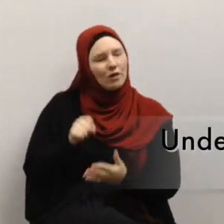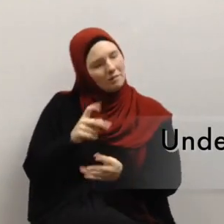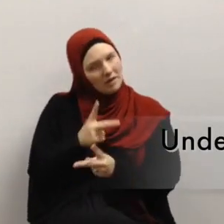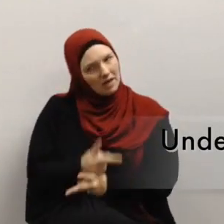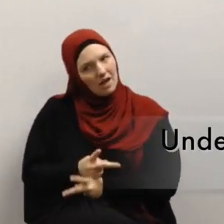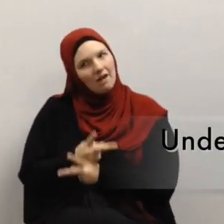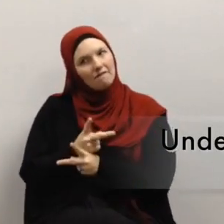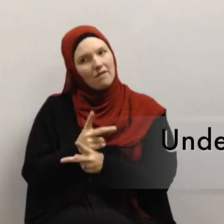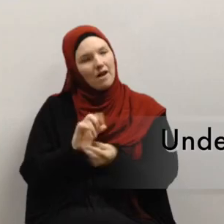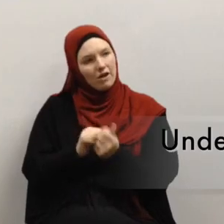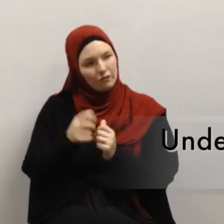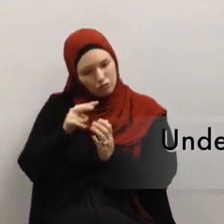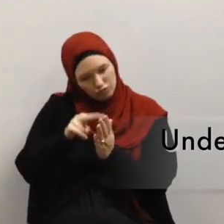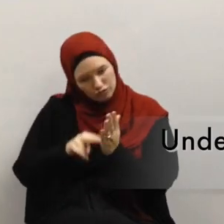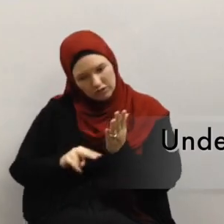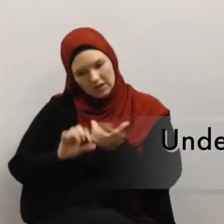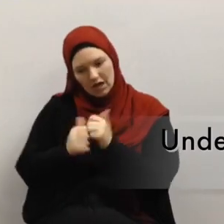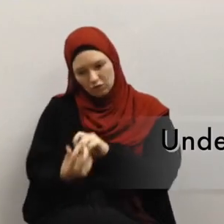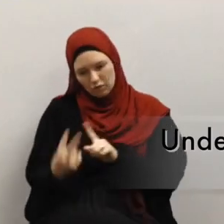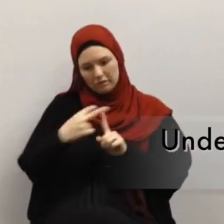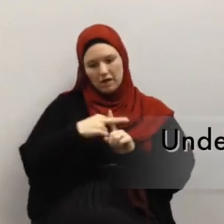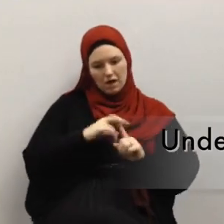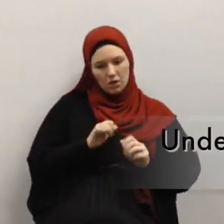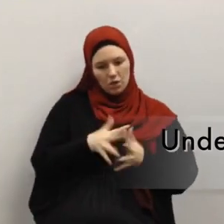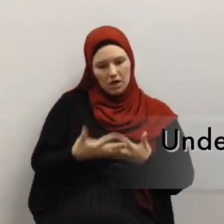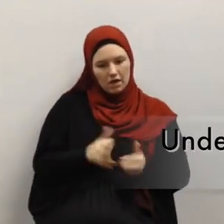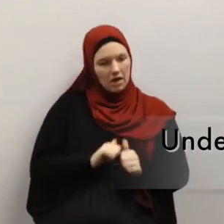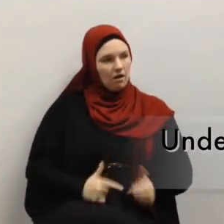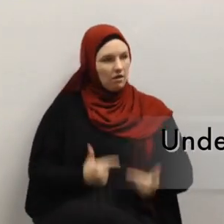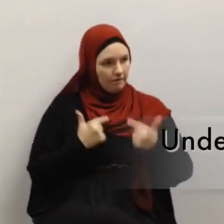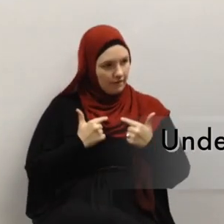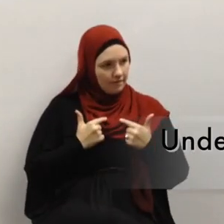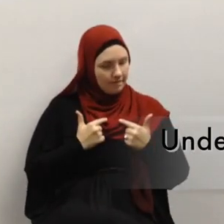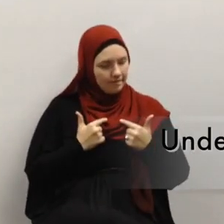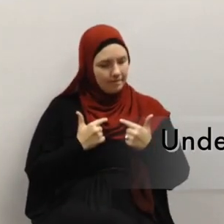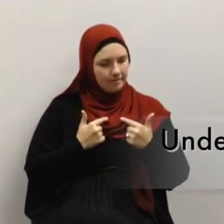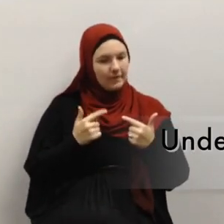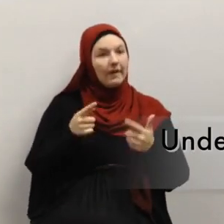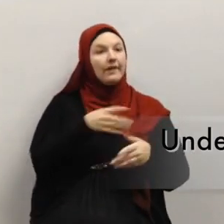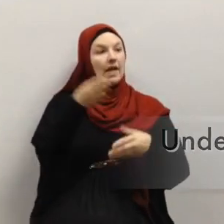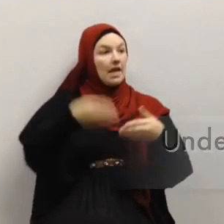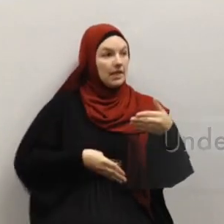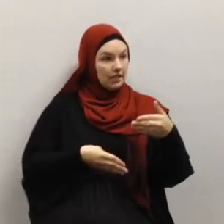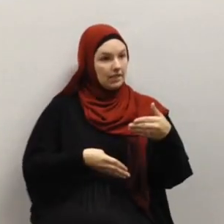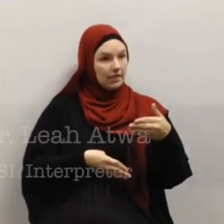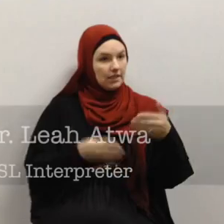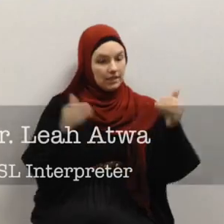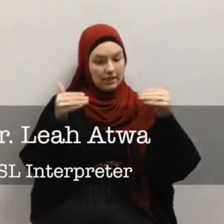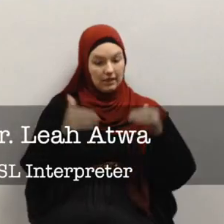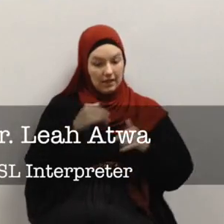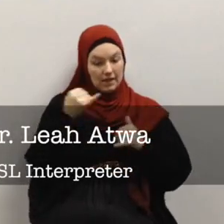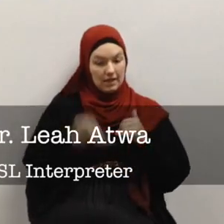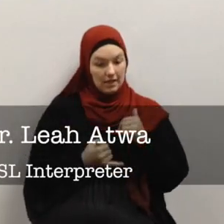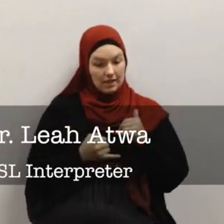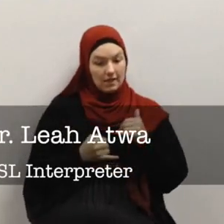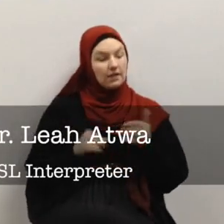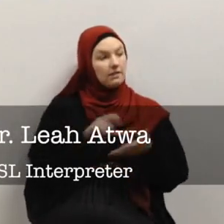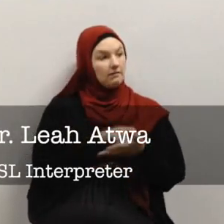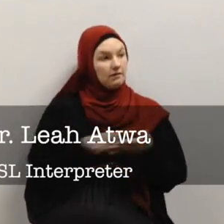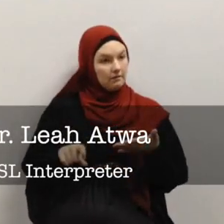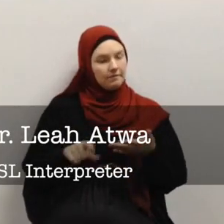to apply it in our life. Then at the conclusion, the following ayah in Surah Al-Ma'idah,